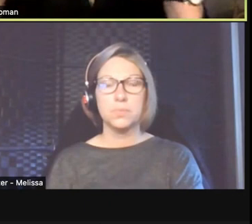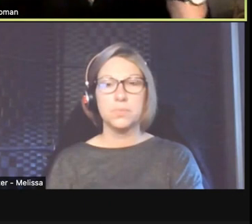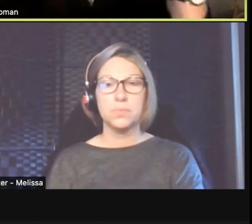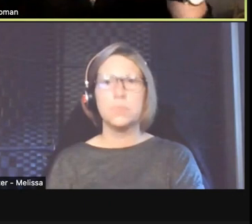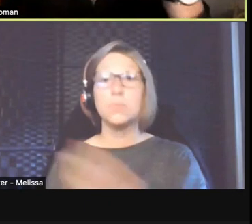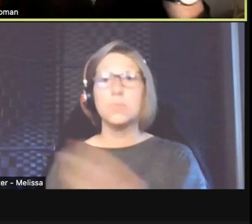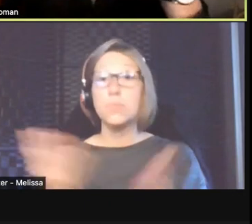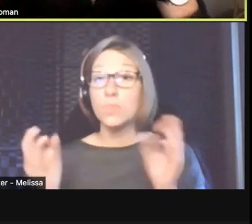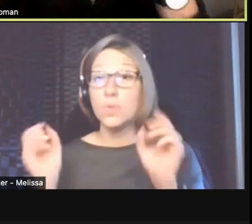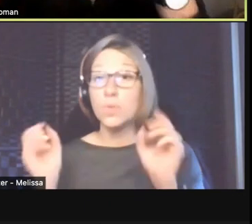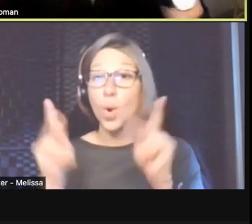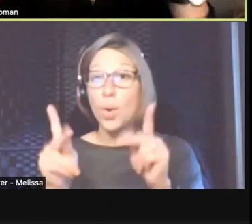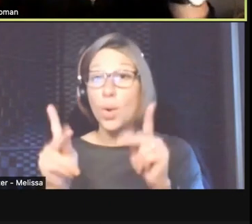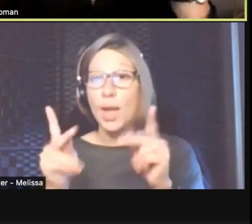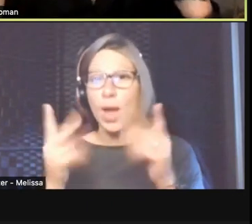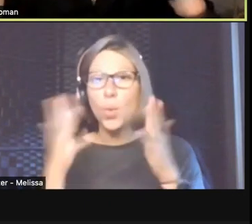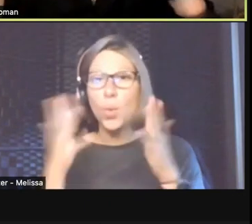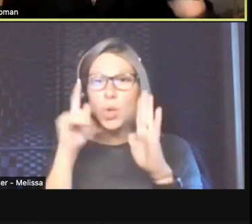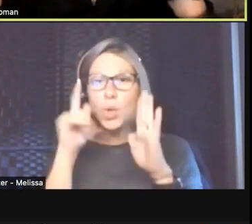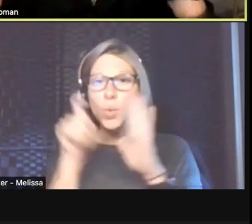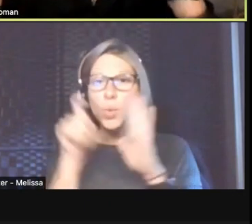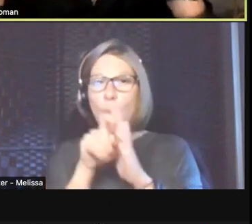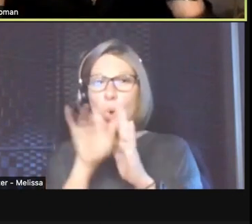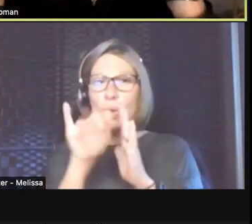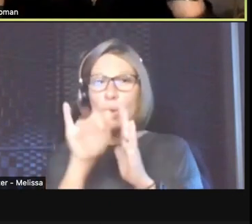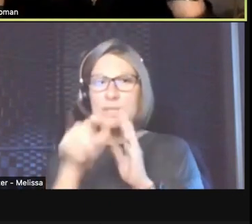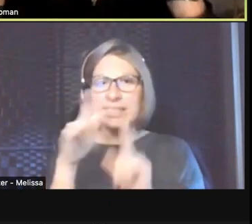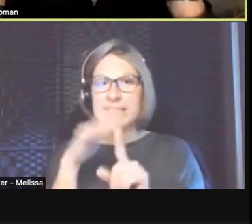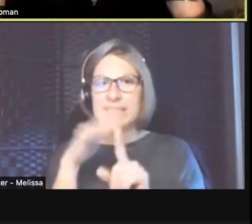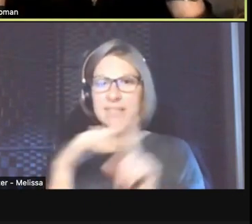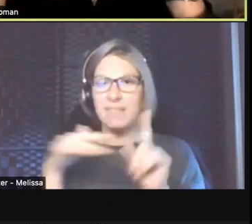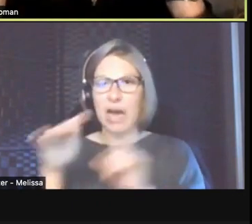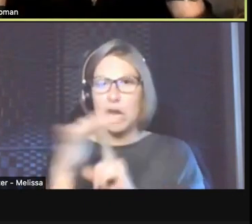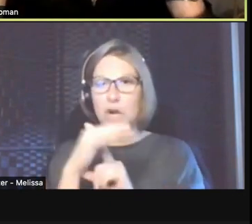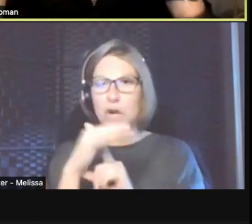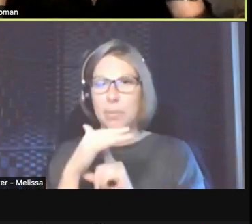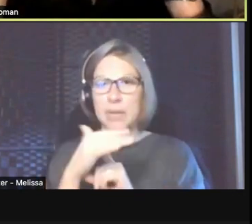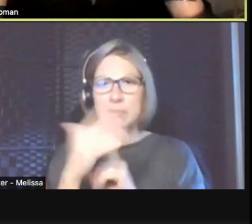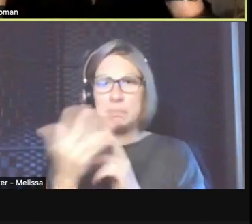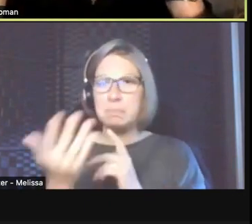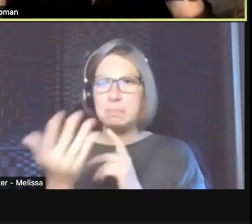so what do you notice about this environment, first of all?